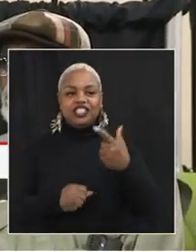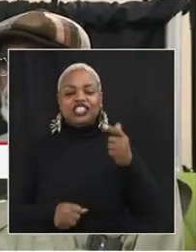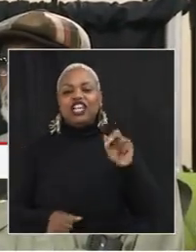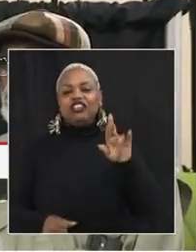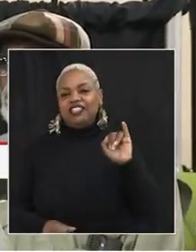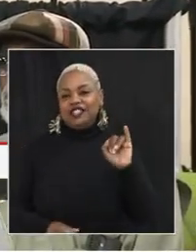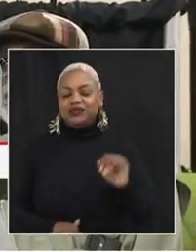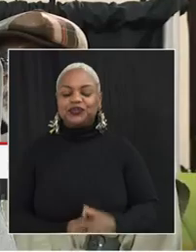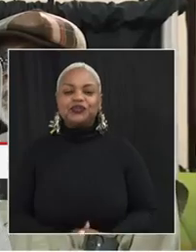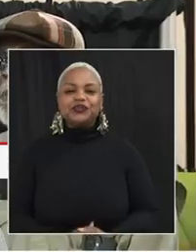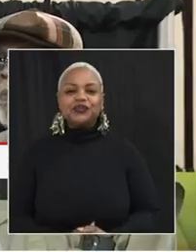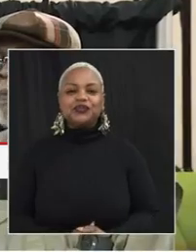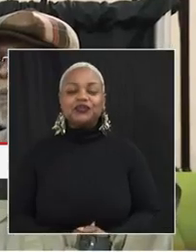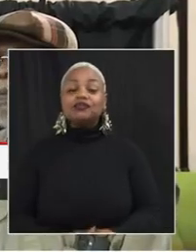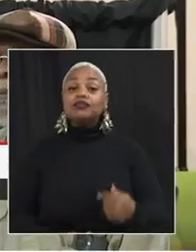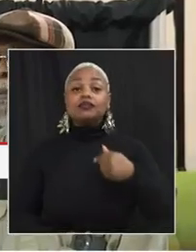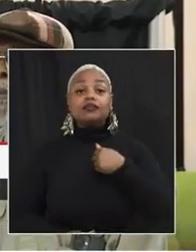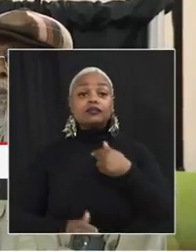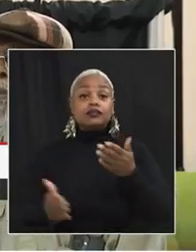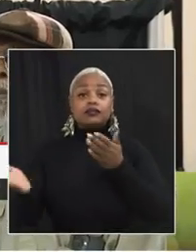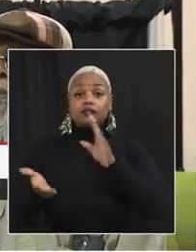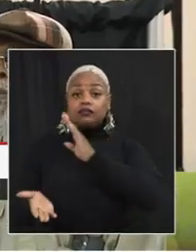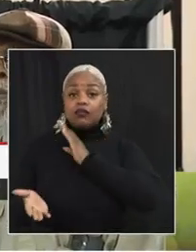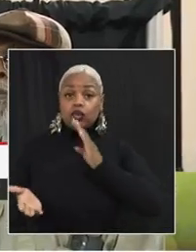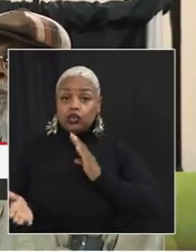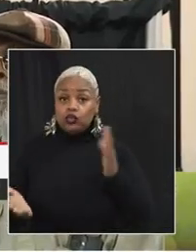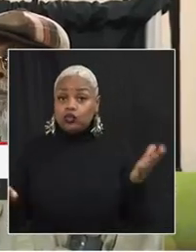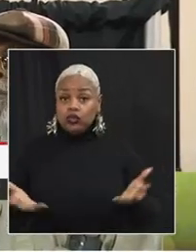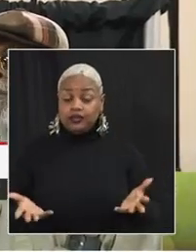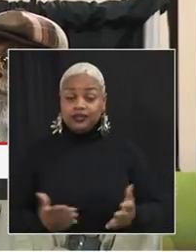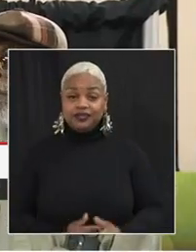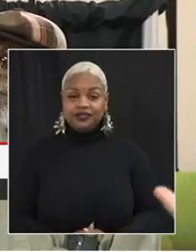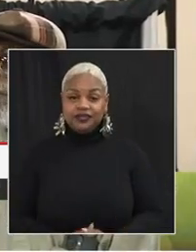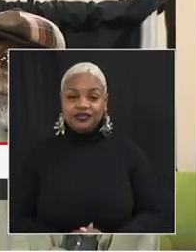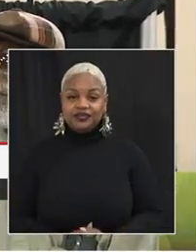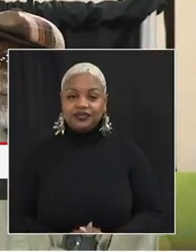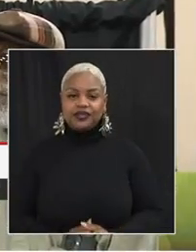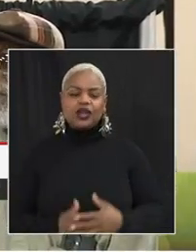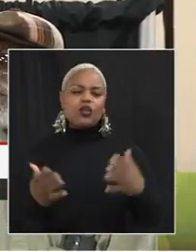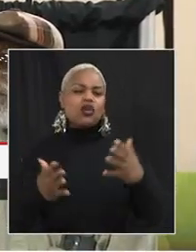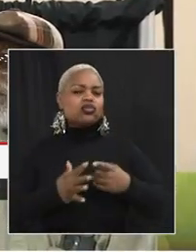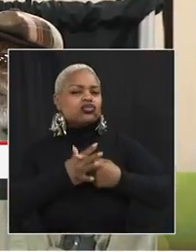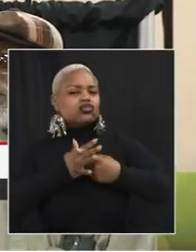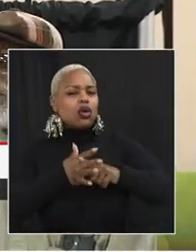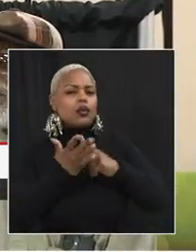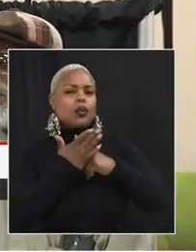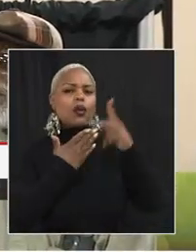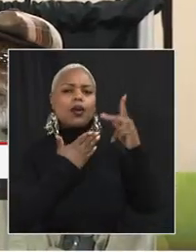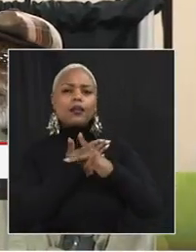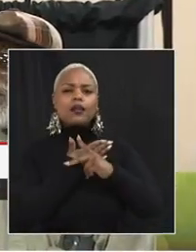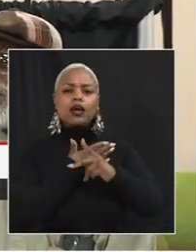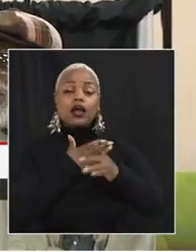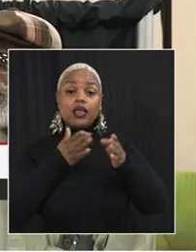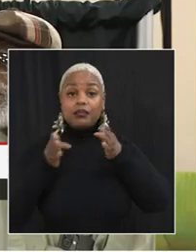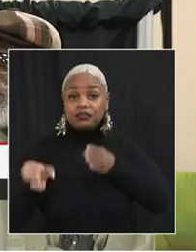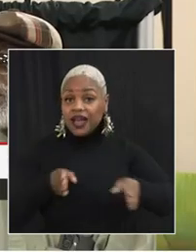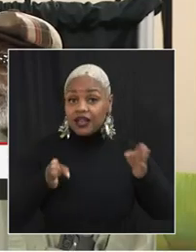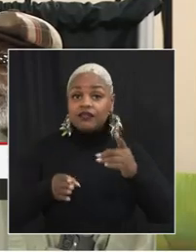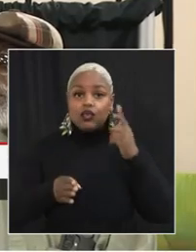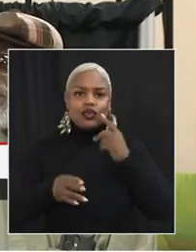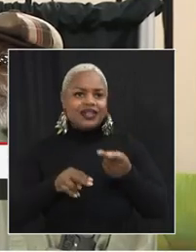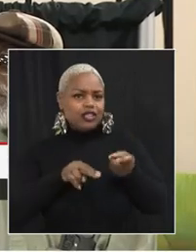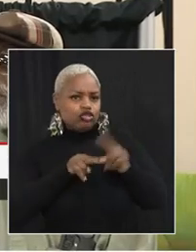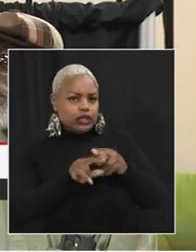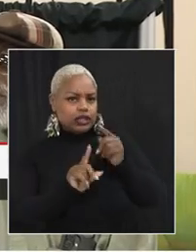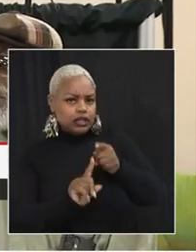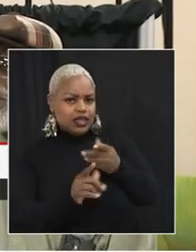have a question not just for me, but for the board. What initiatives are in place to increase and allocate more funding